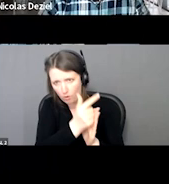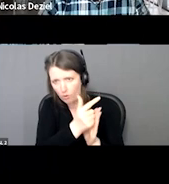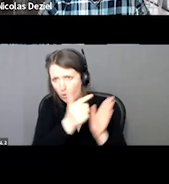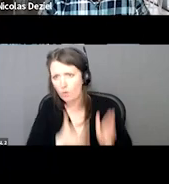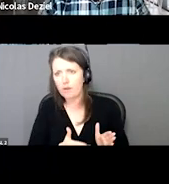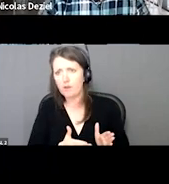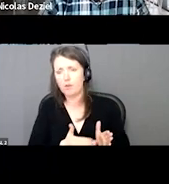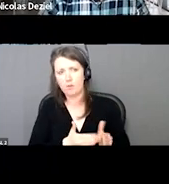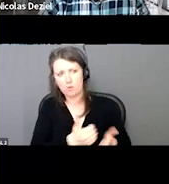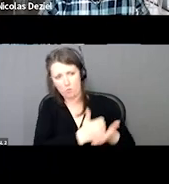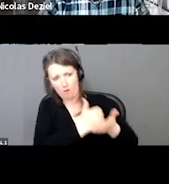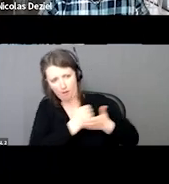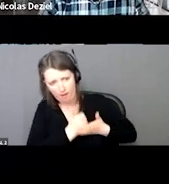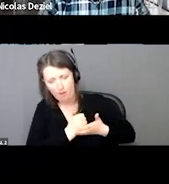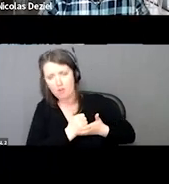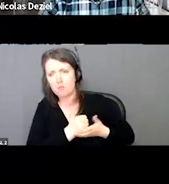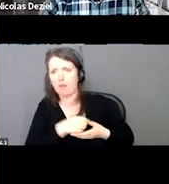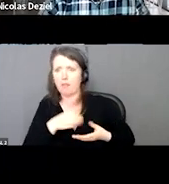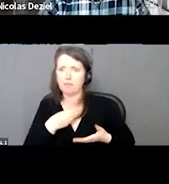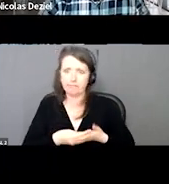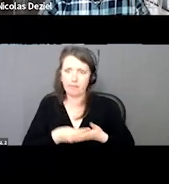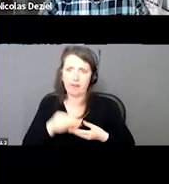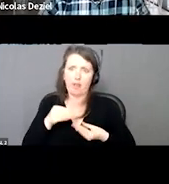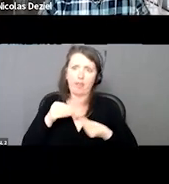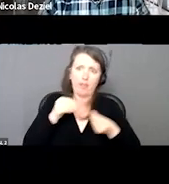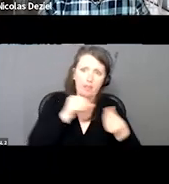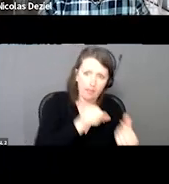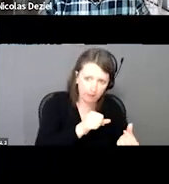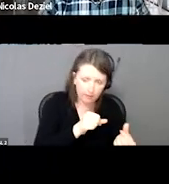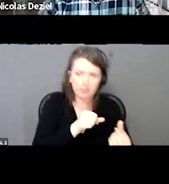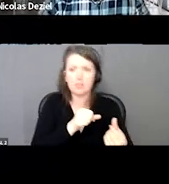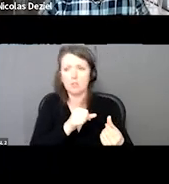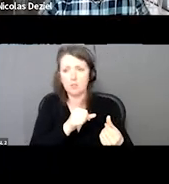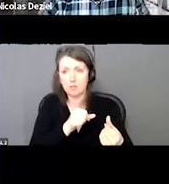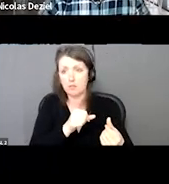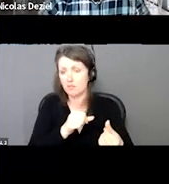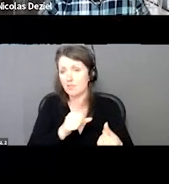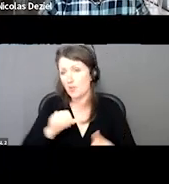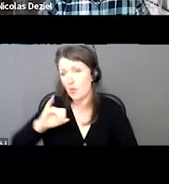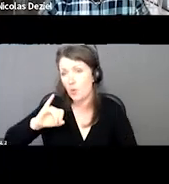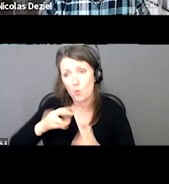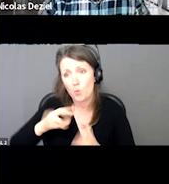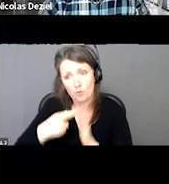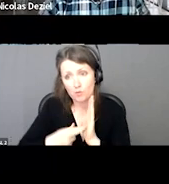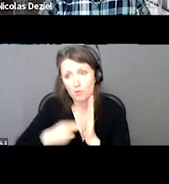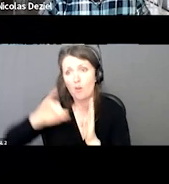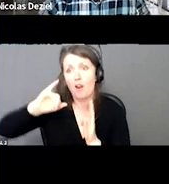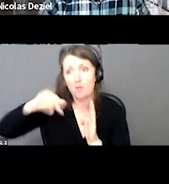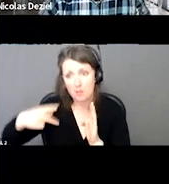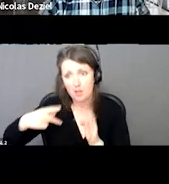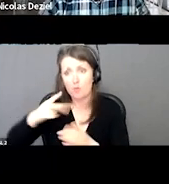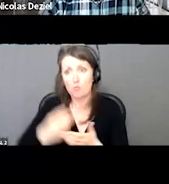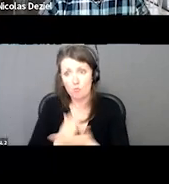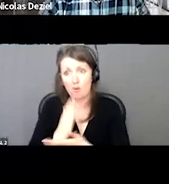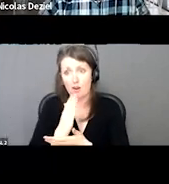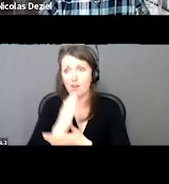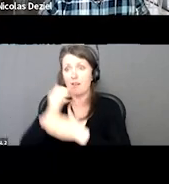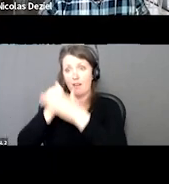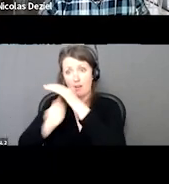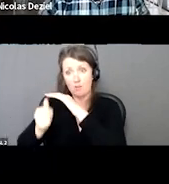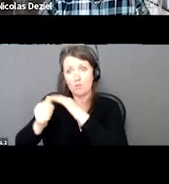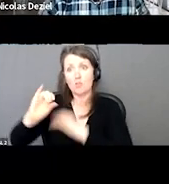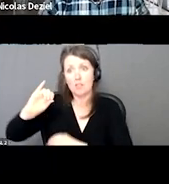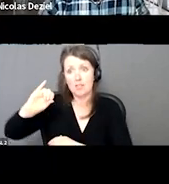consuming and financially consuming as well. So maybe getting an IP right, registered IP rights with us at CIPO for Canada can actually put